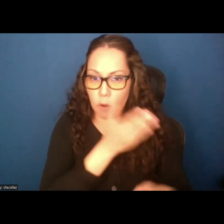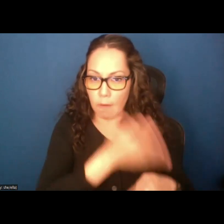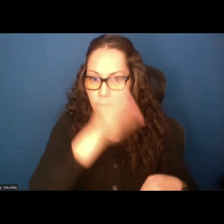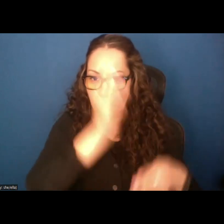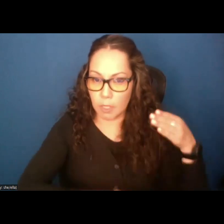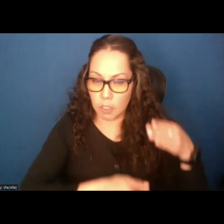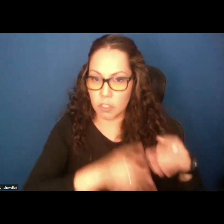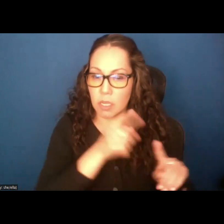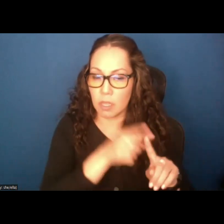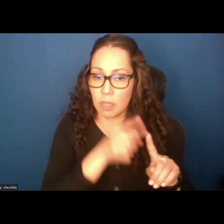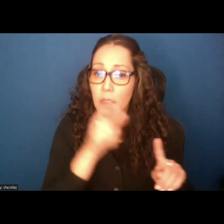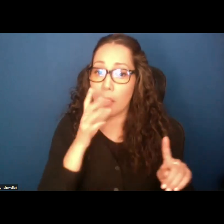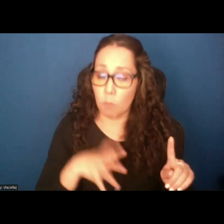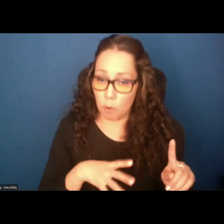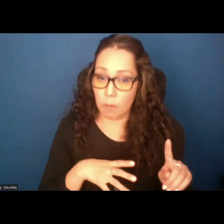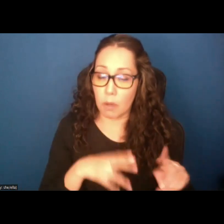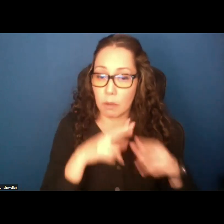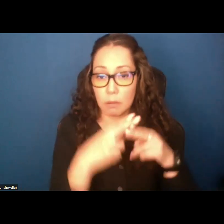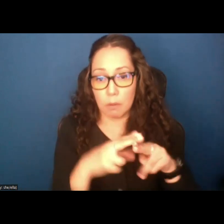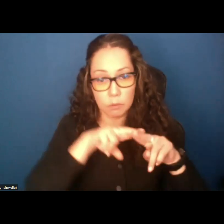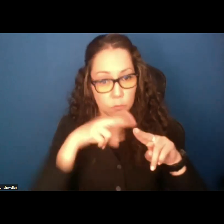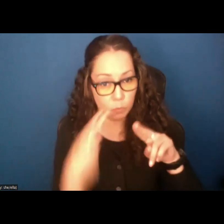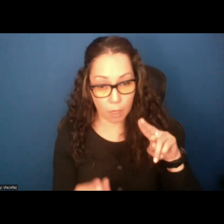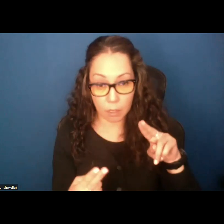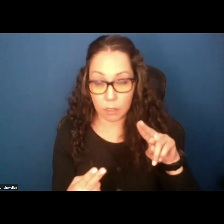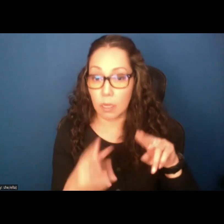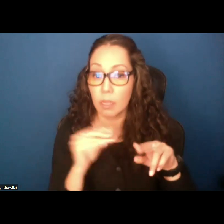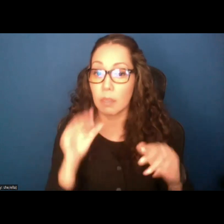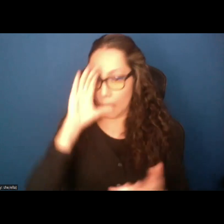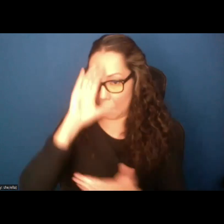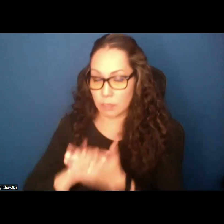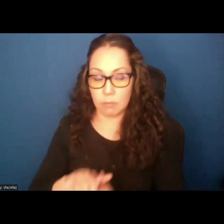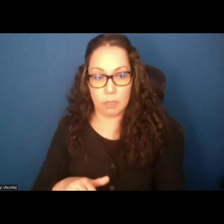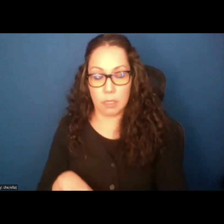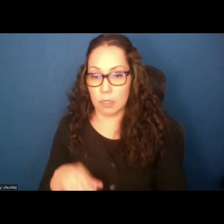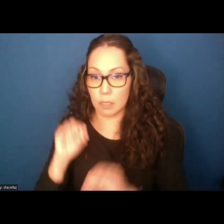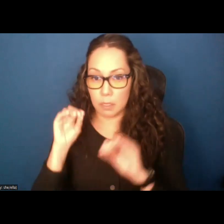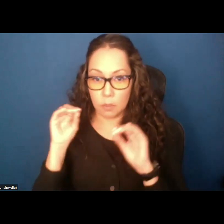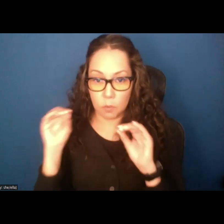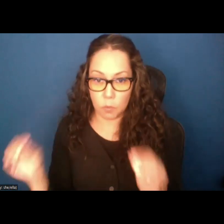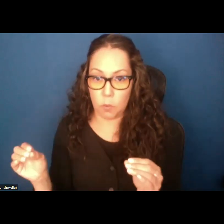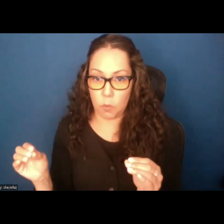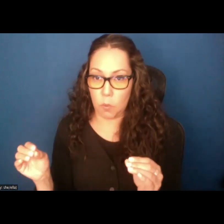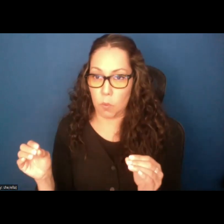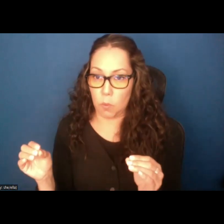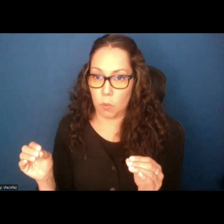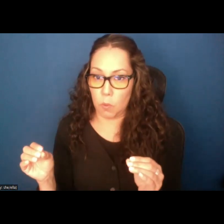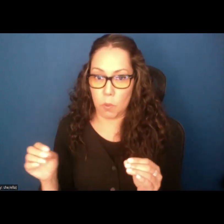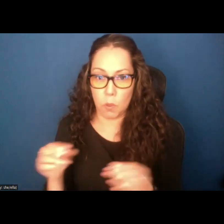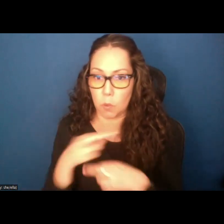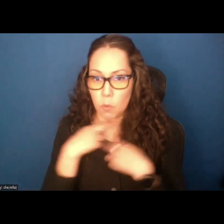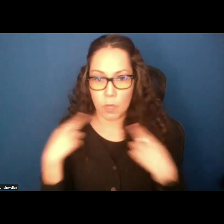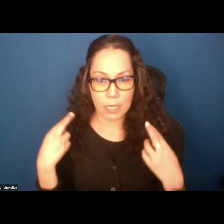lost significant amount of weight. Her husband had almost no risk of contracting COVID.